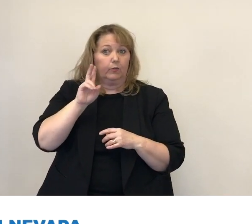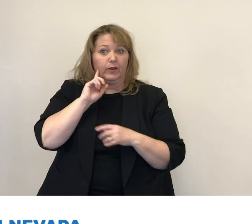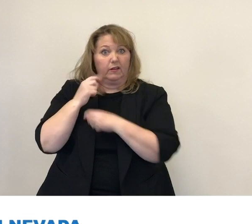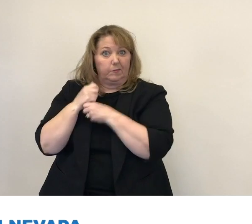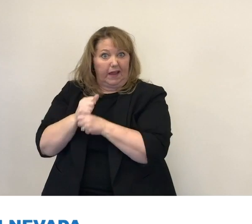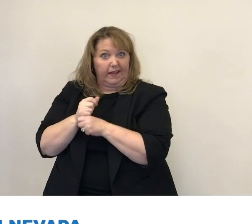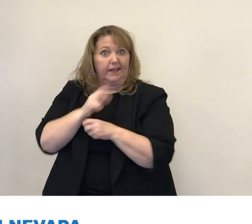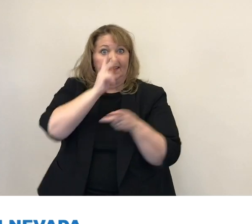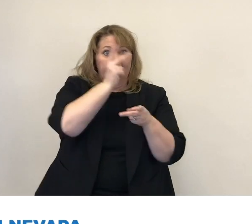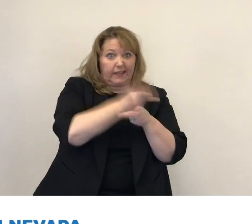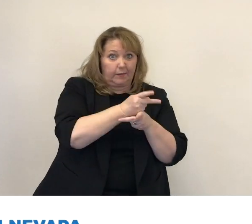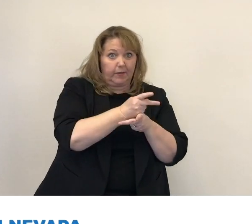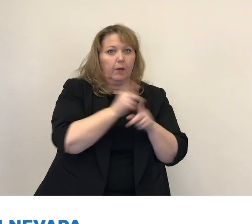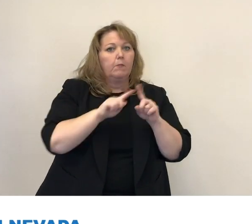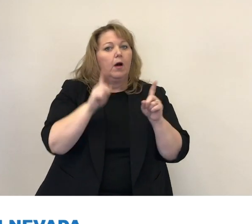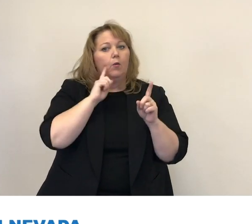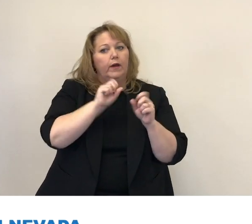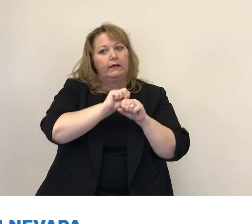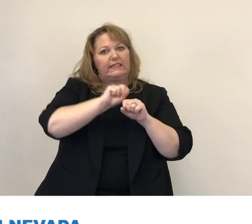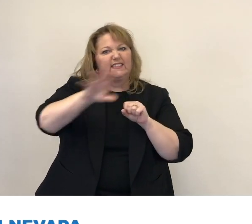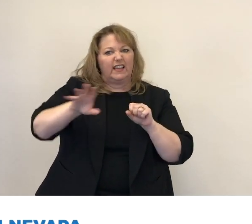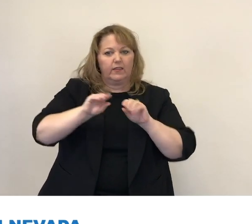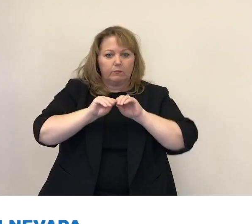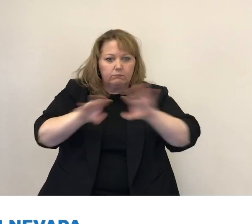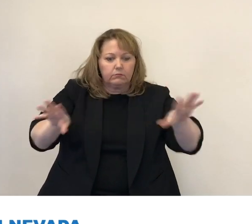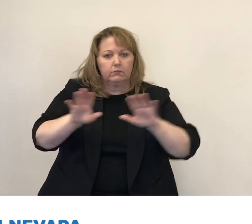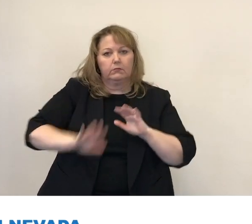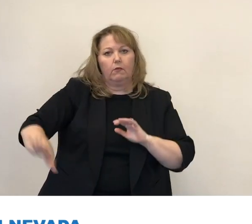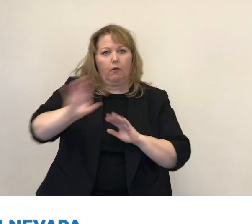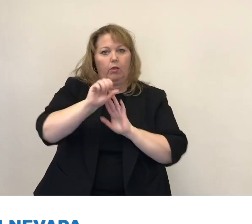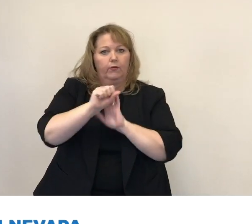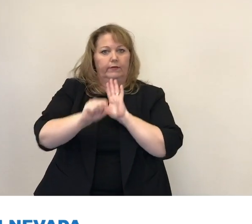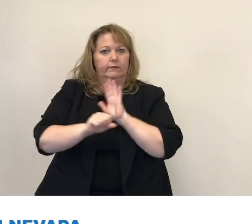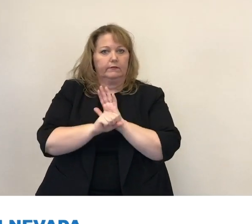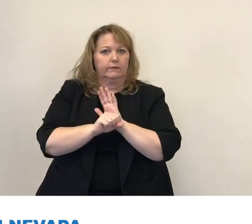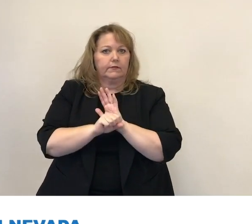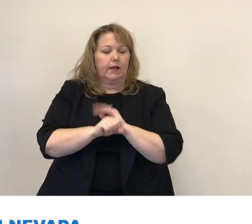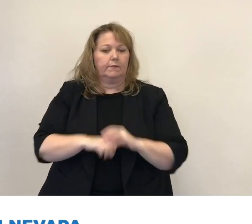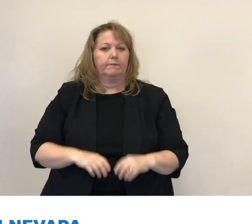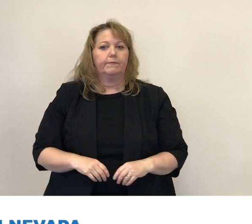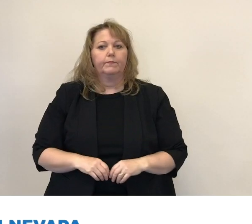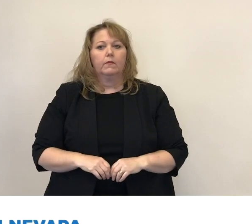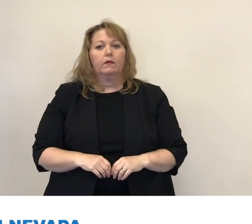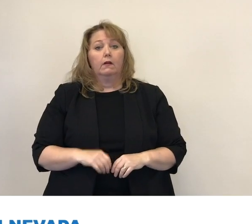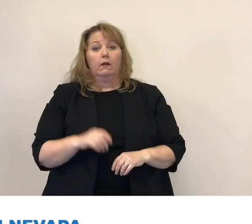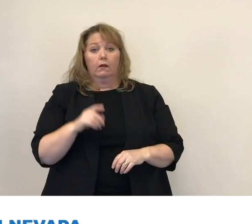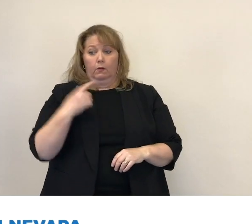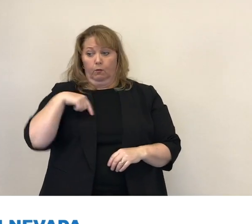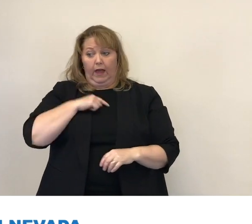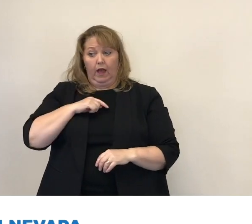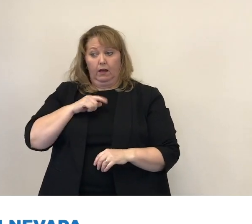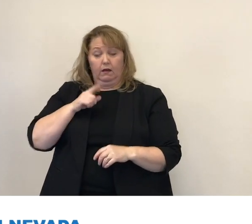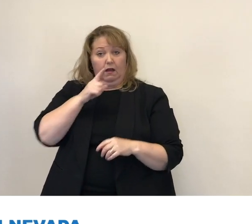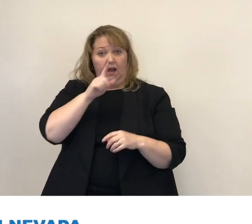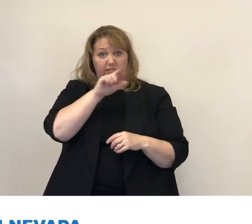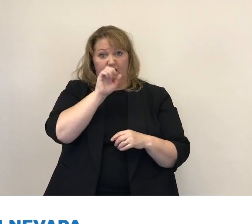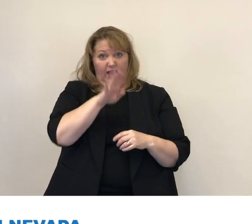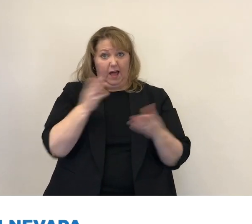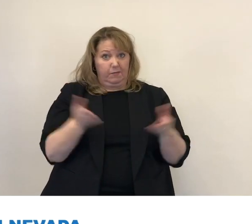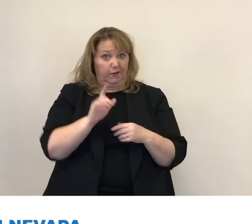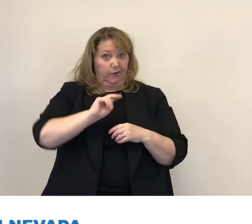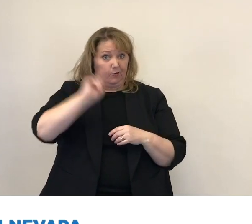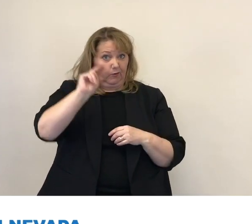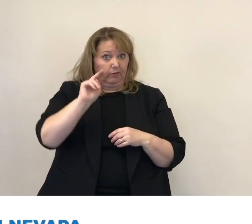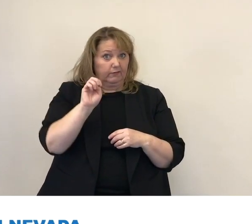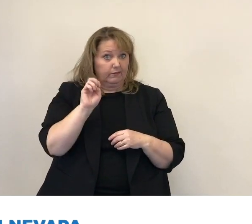and be able to say, remind all of you that we have 35 staff there, and while we're doing COVID-19 testing, the State Public Health